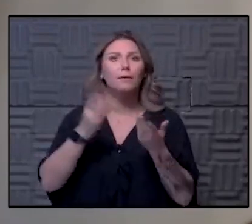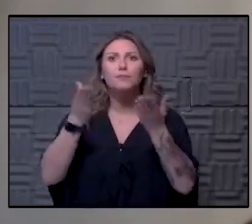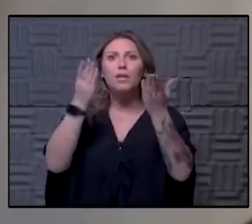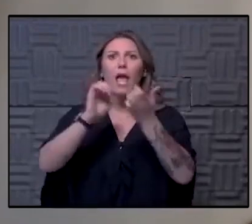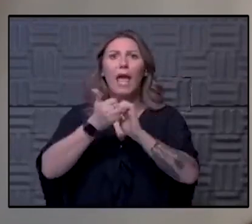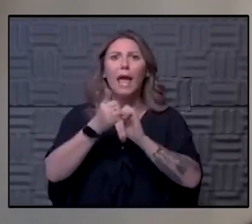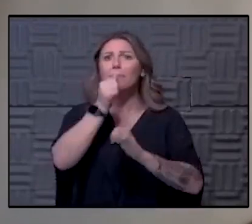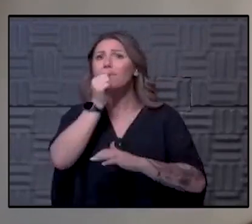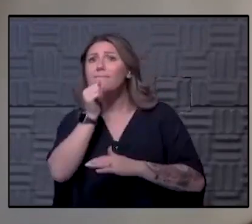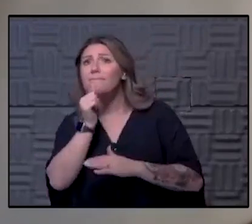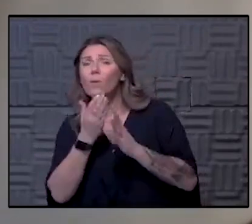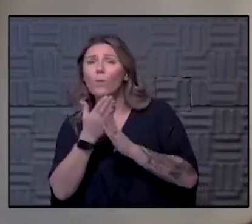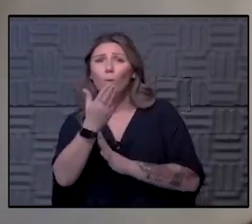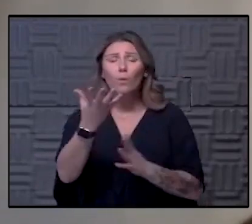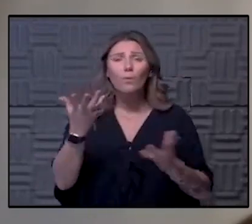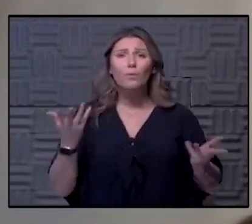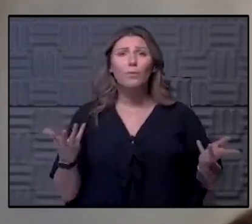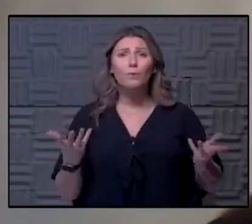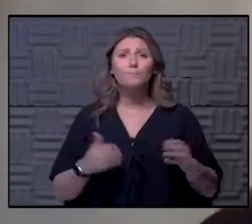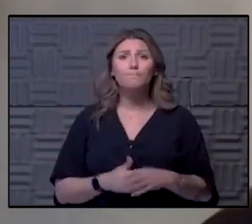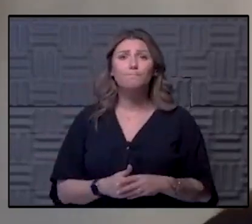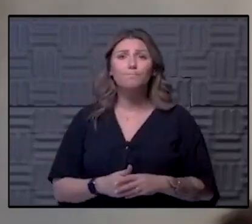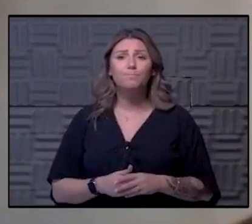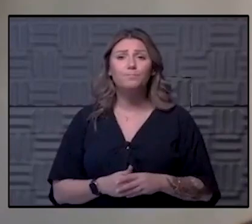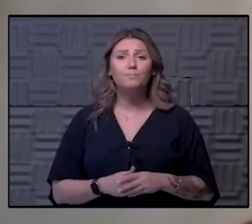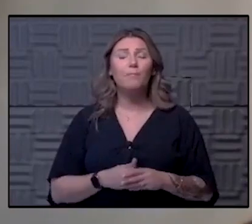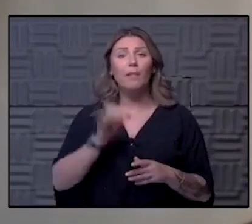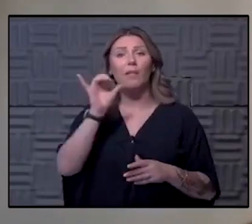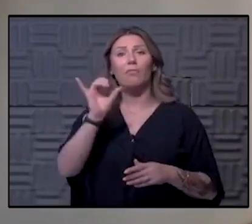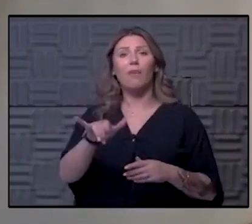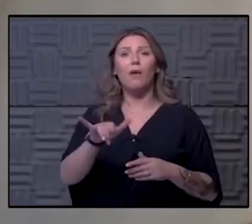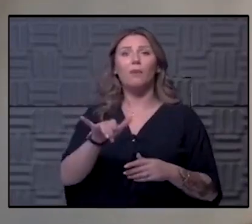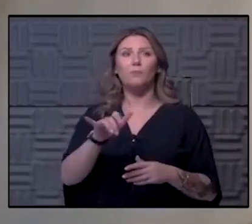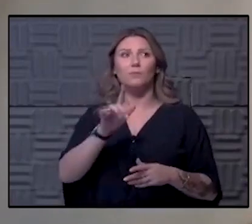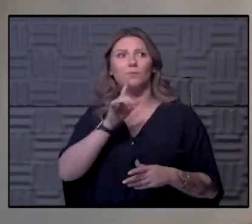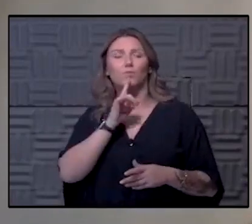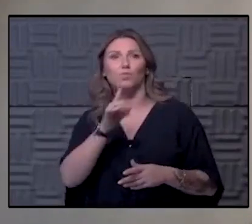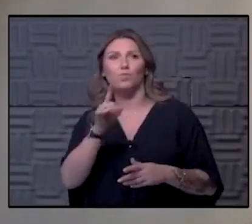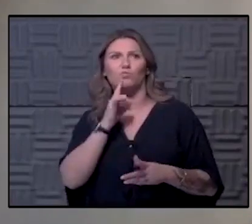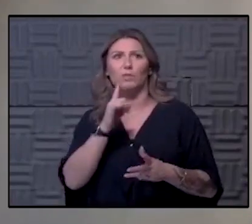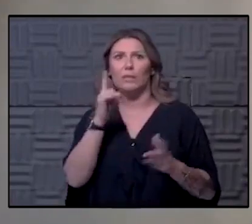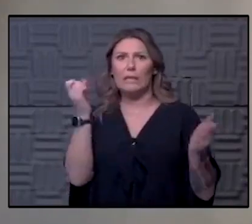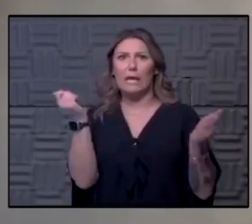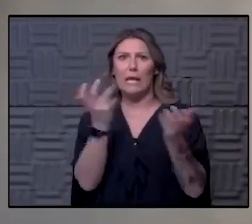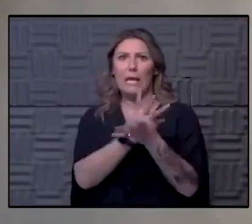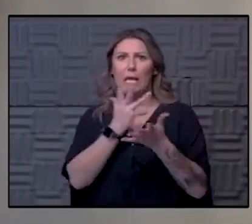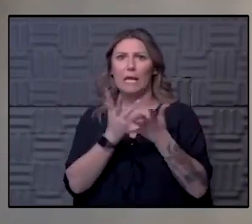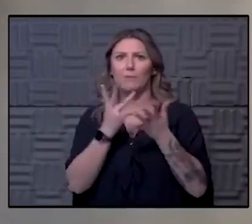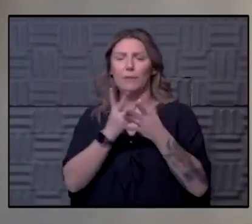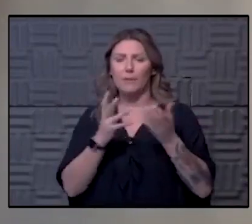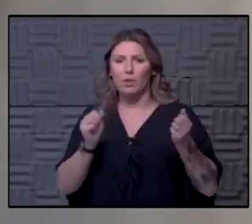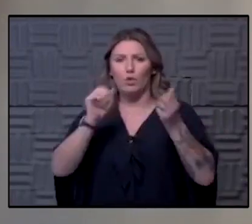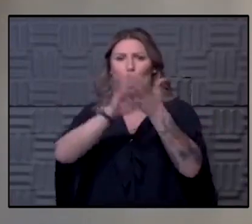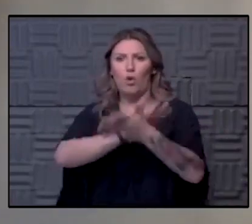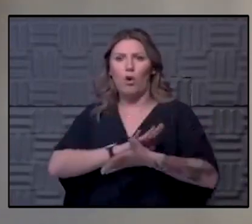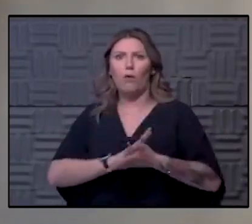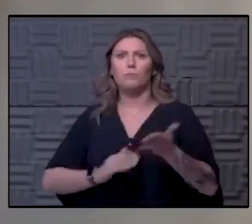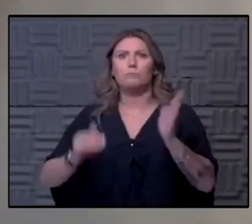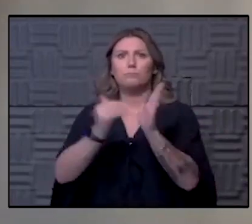this. And I think that just was sort of a snowball effect in terms of sleep